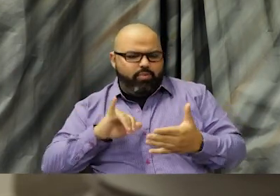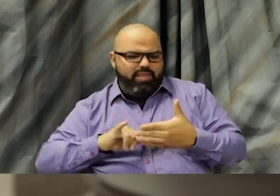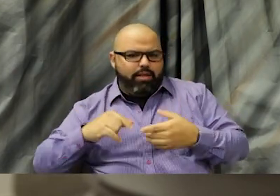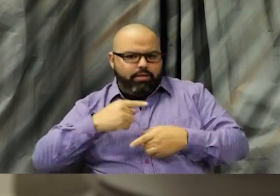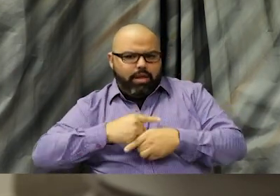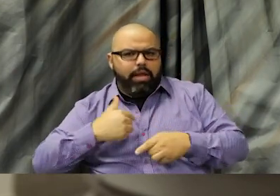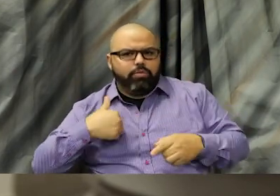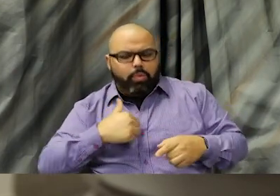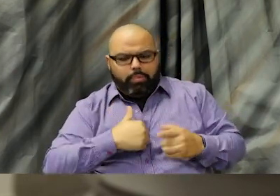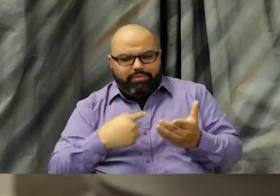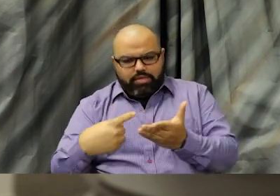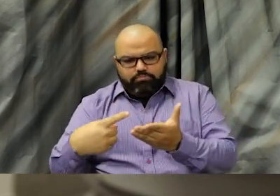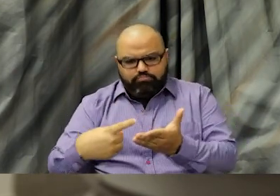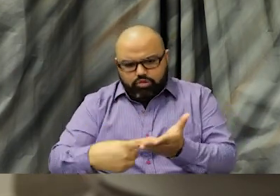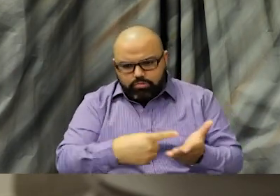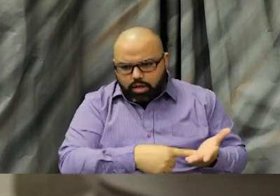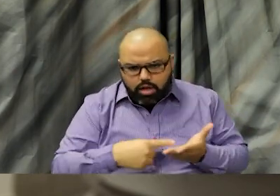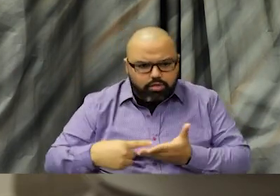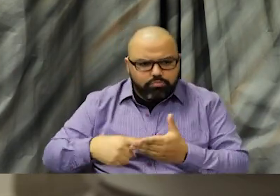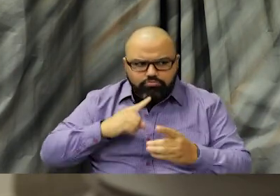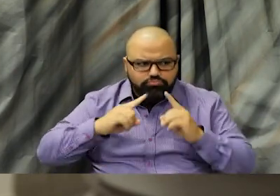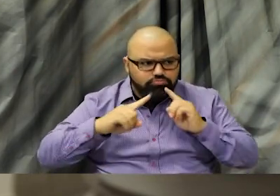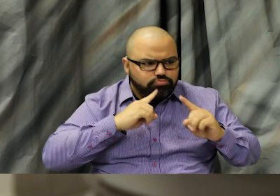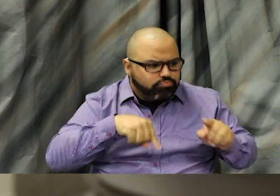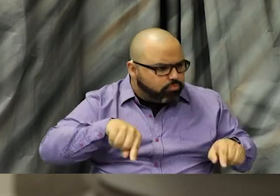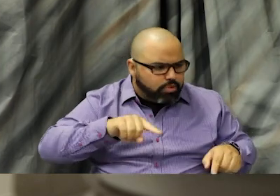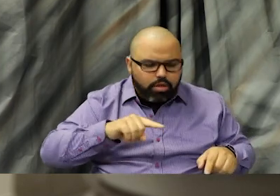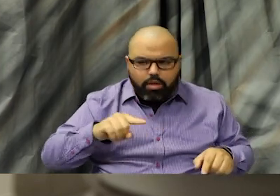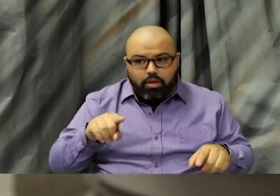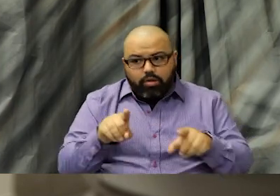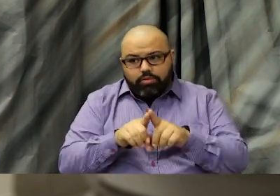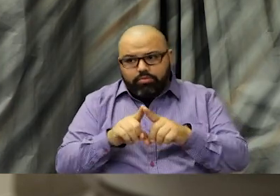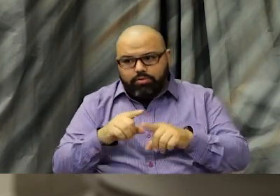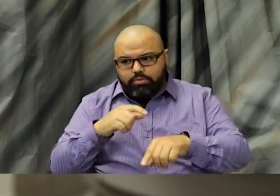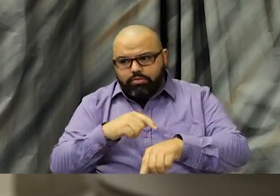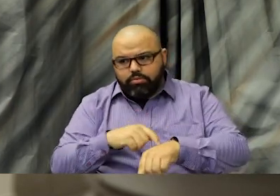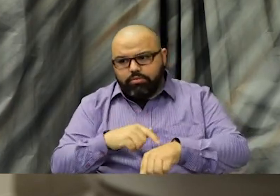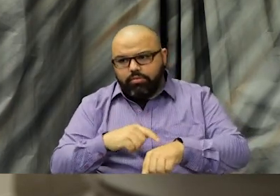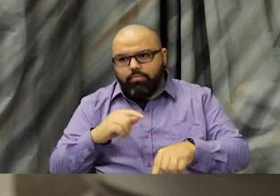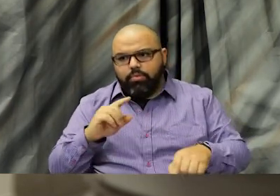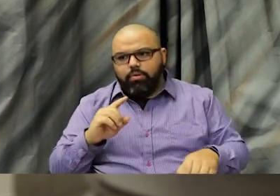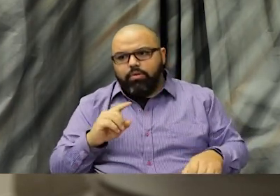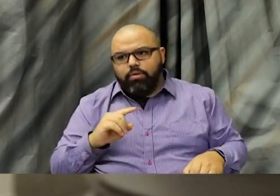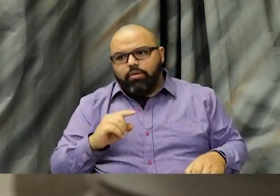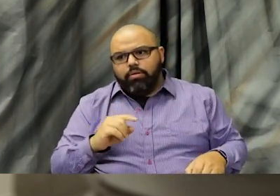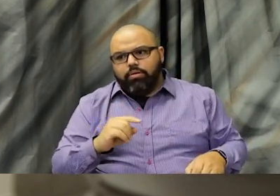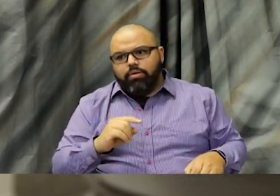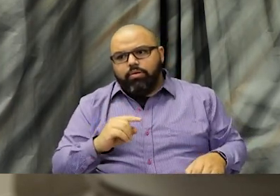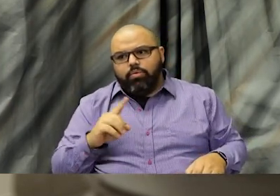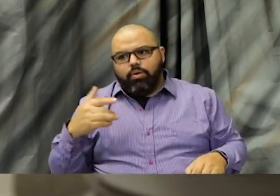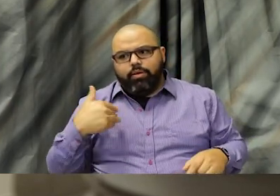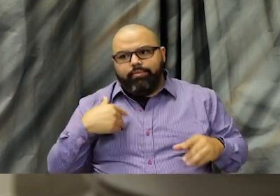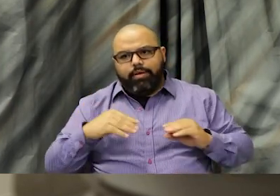we reviewed that day. So we would have a discussion. I would have, this is the time where I have